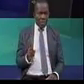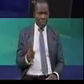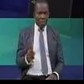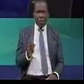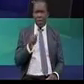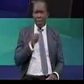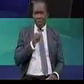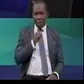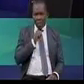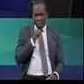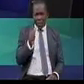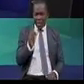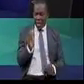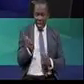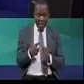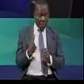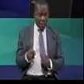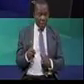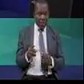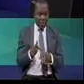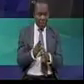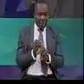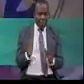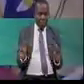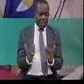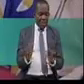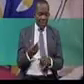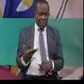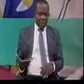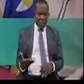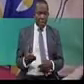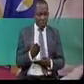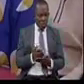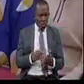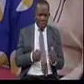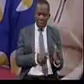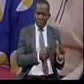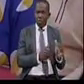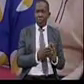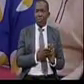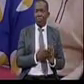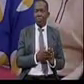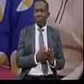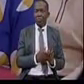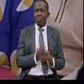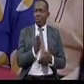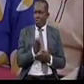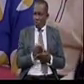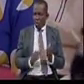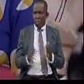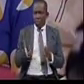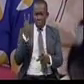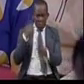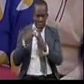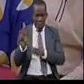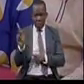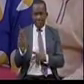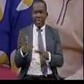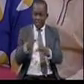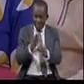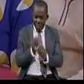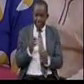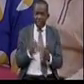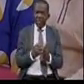He gives some apostle, receive. He gives some prophets, receive. He